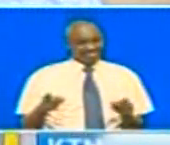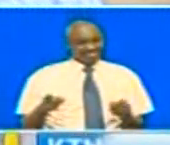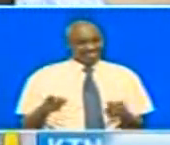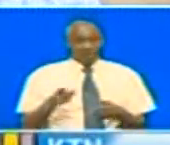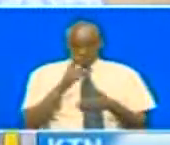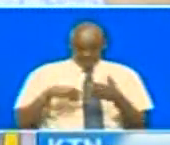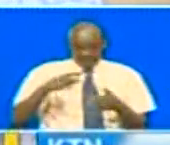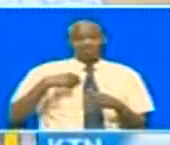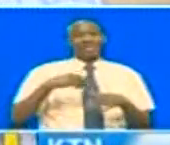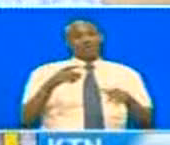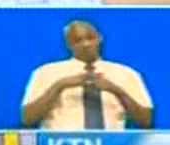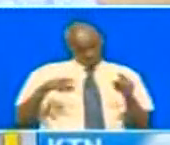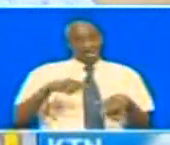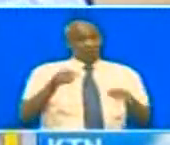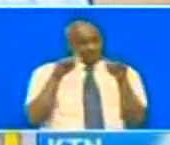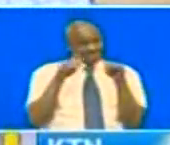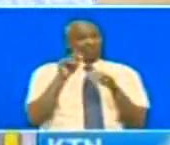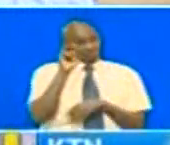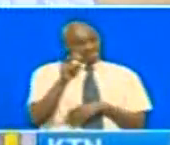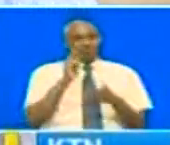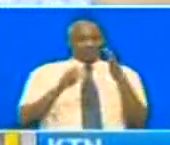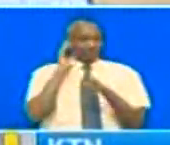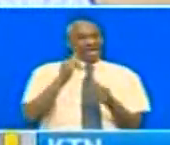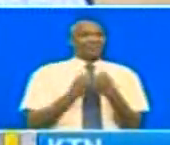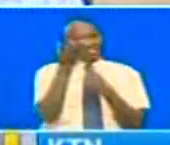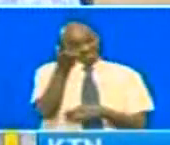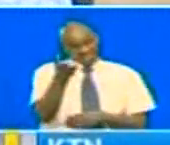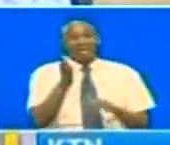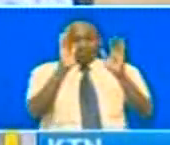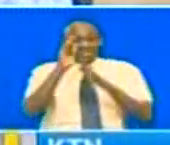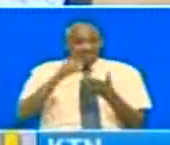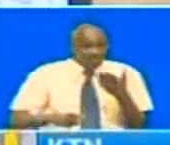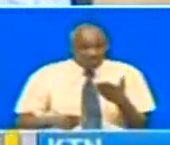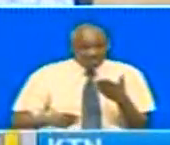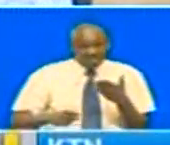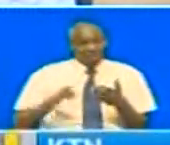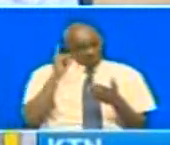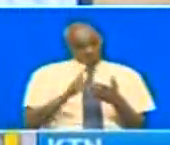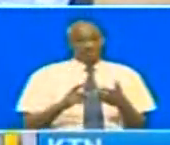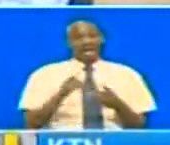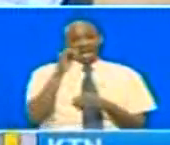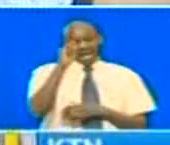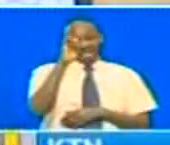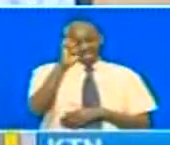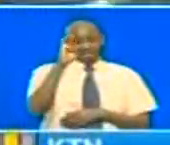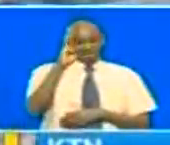what we are waiting to see the outcome. What is important is what IBC